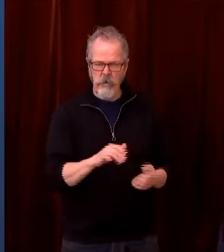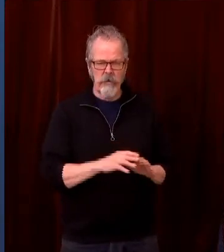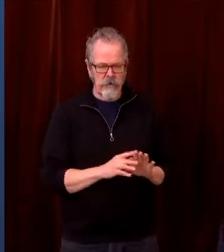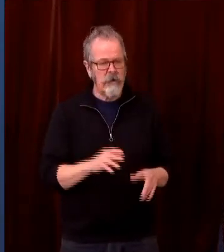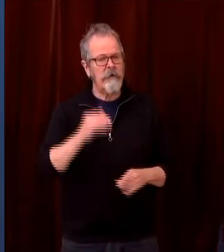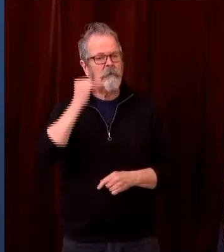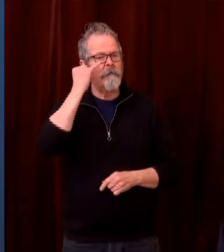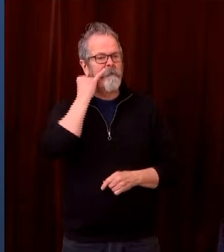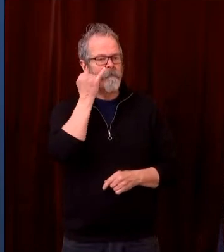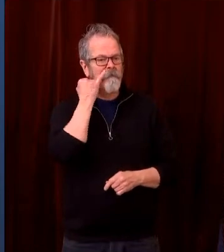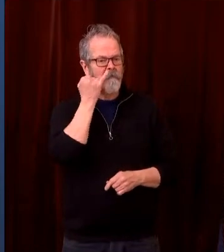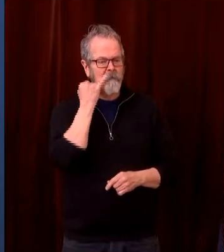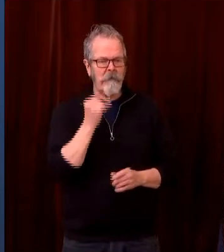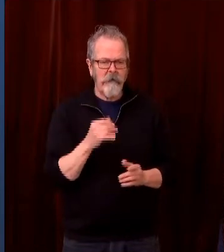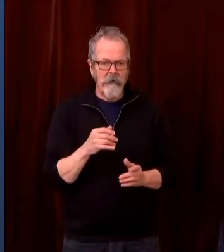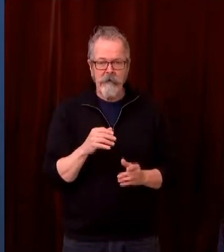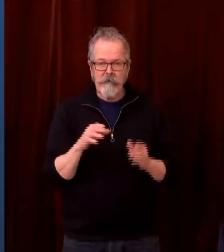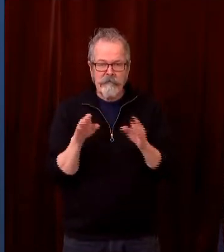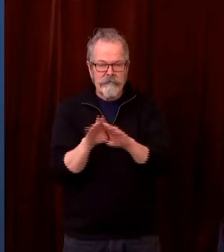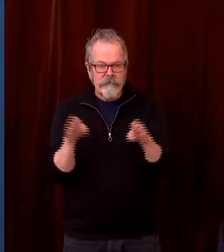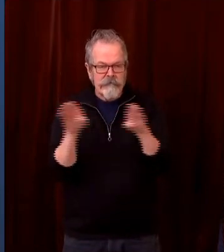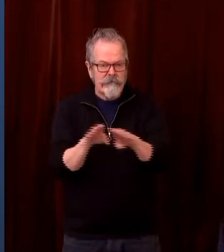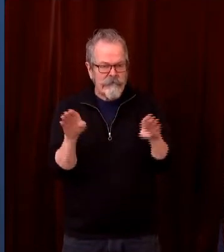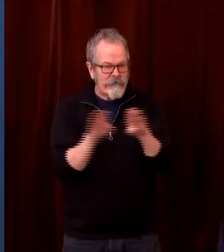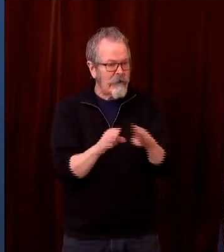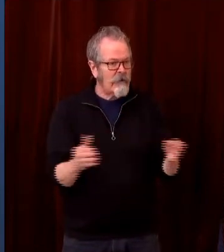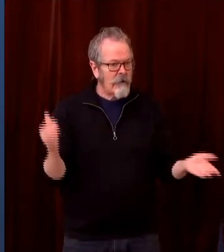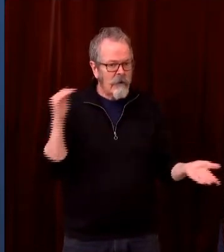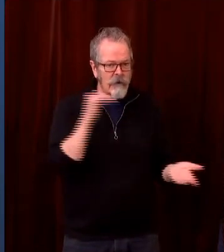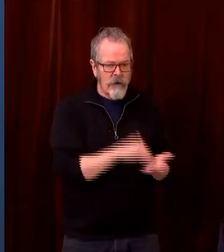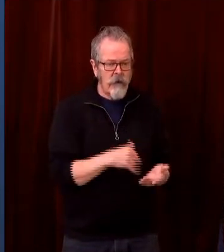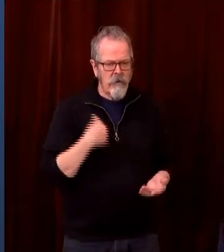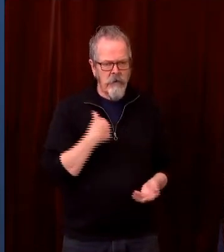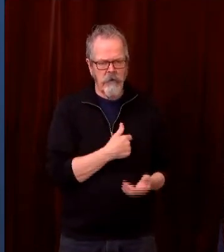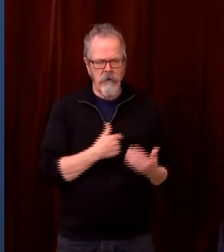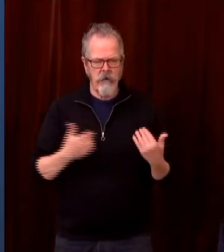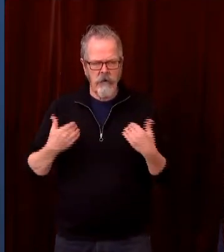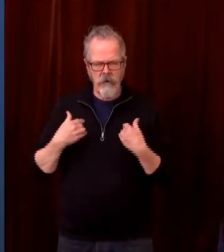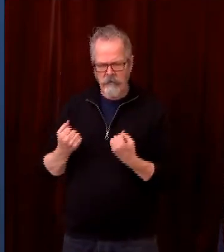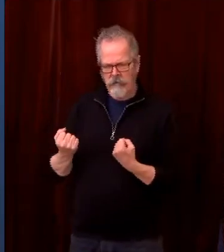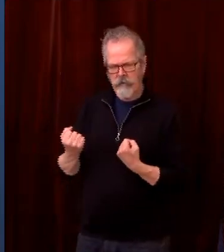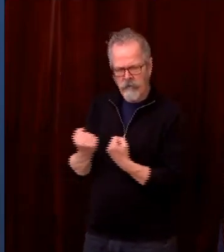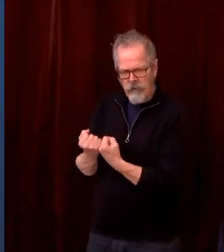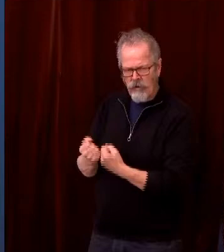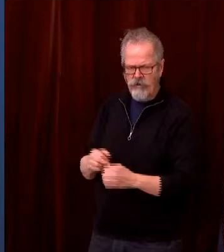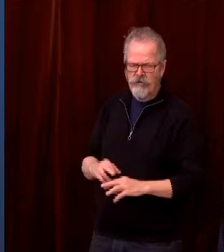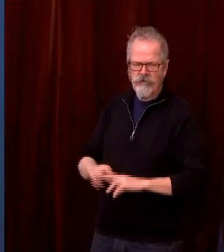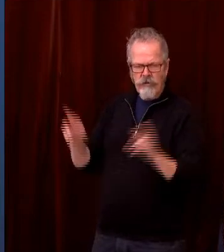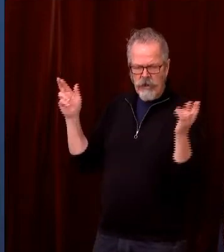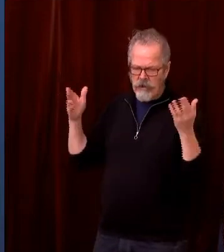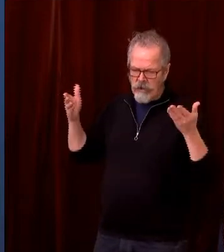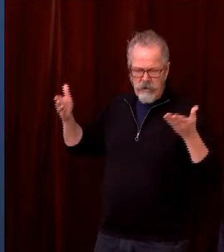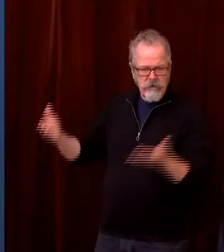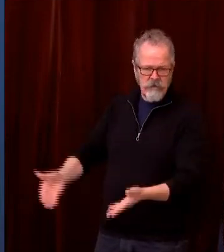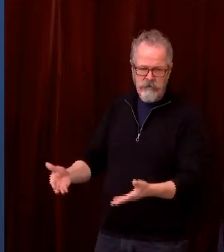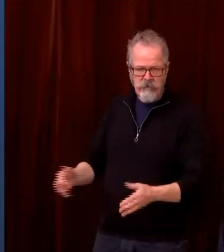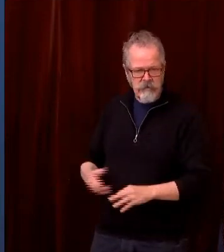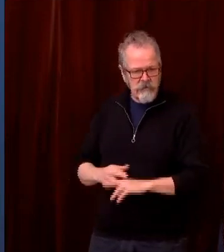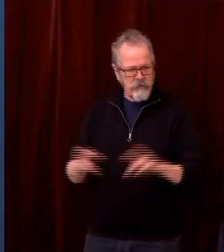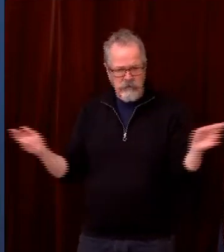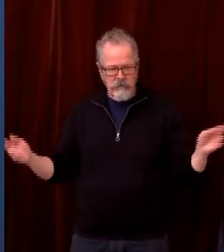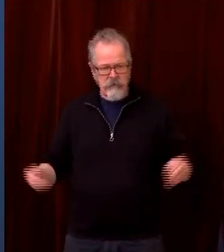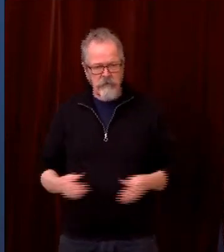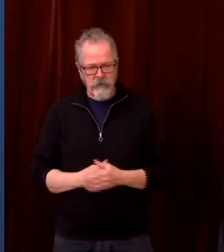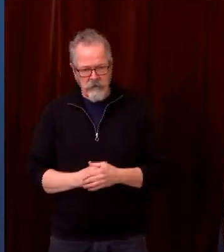the hard-hit businesses that have been so hard on so many businesses throughout this pandemic. And to answer your question, you're darn right